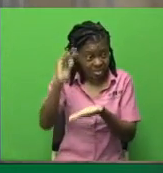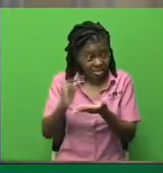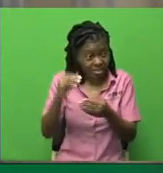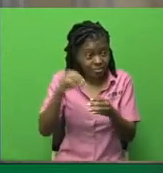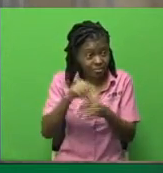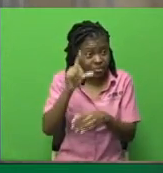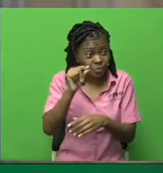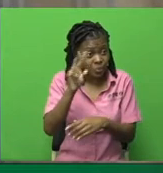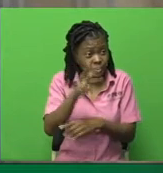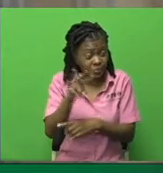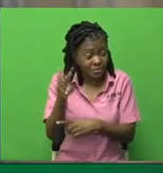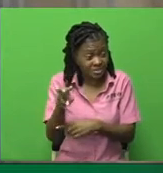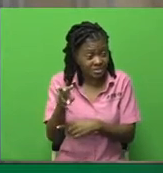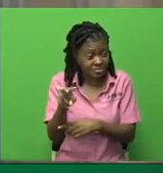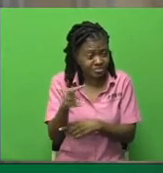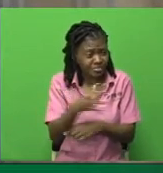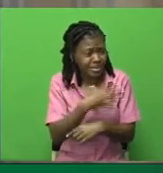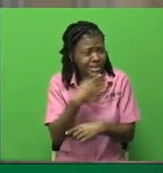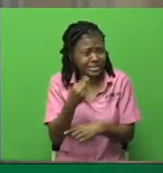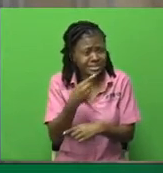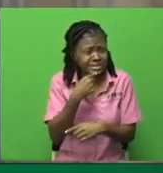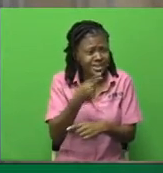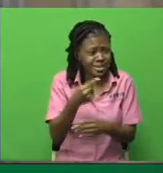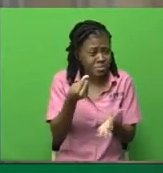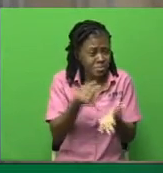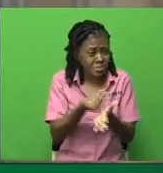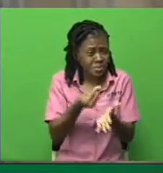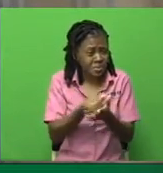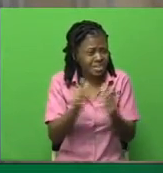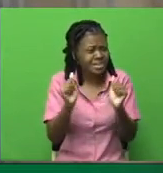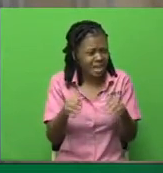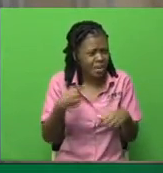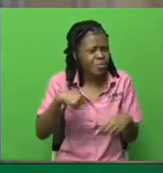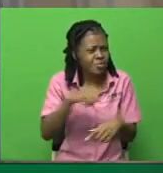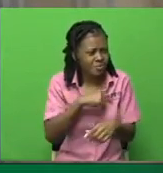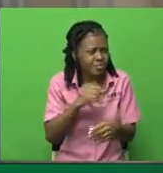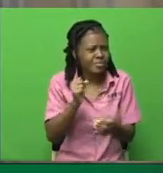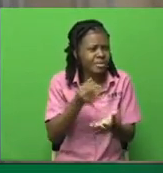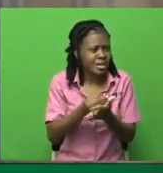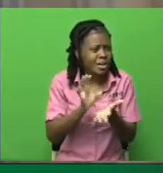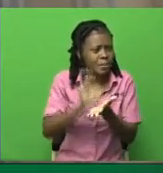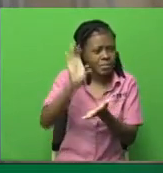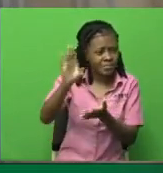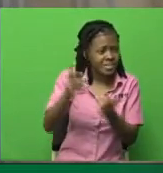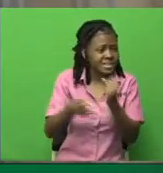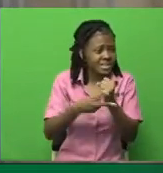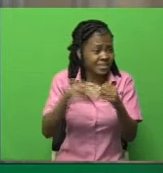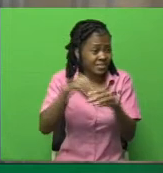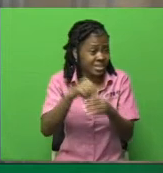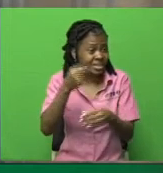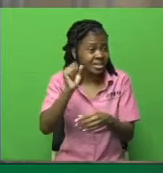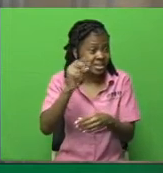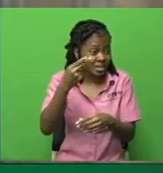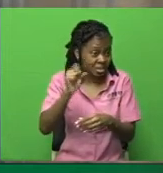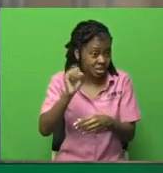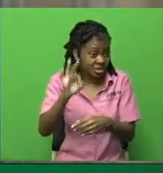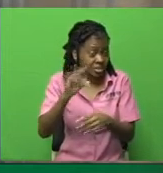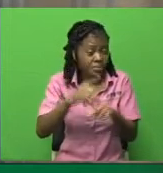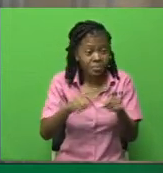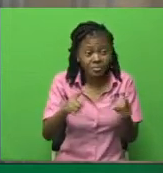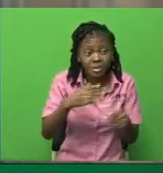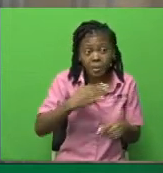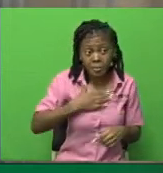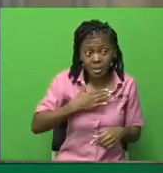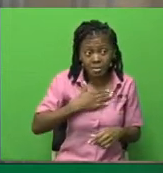by saying that he had transferred monies into hsf it is instructive to note that under my government in 2015